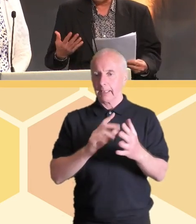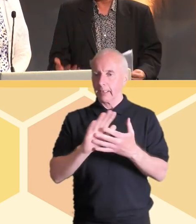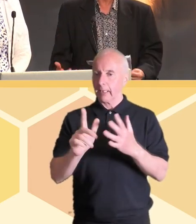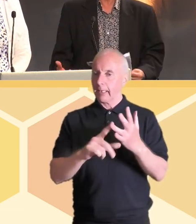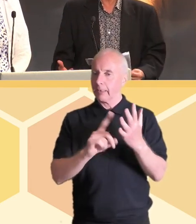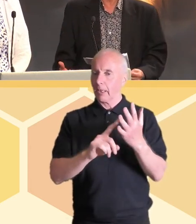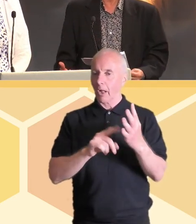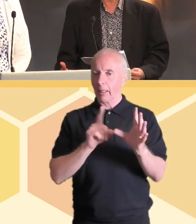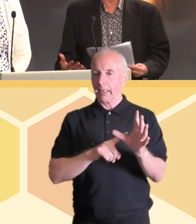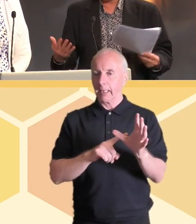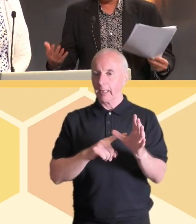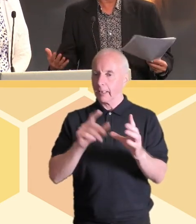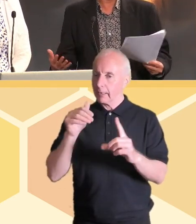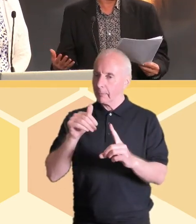from